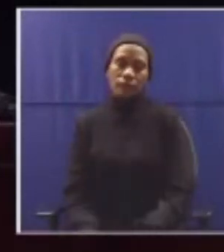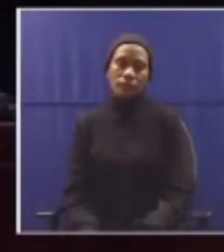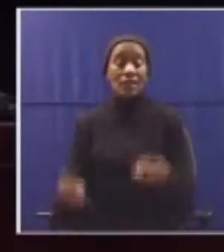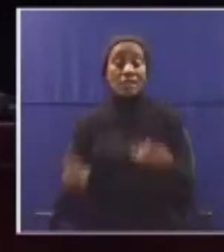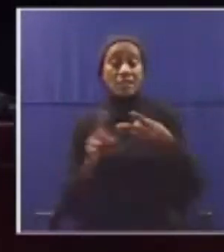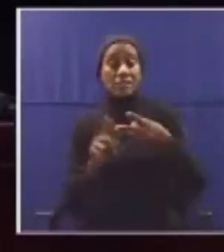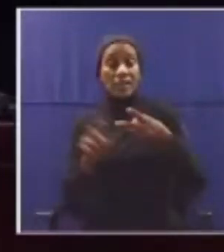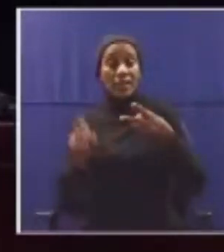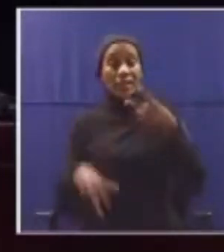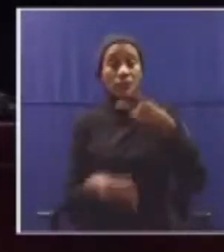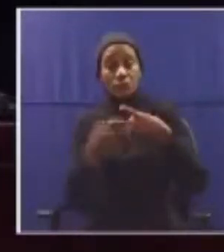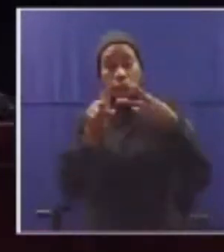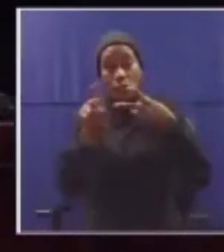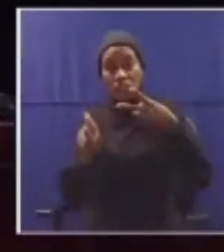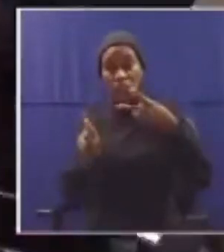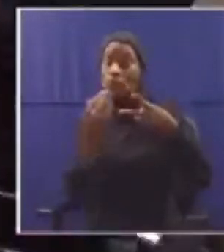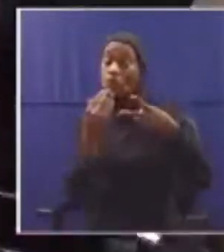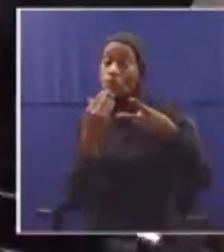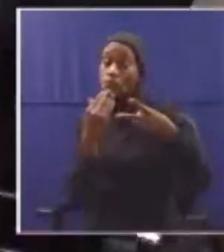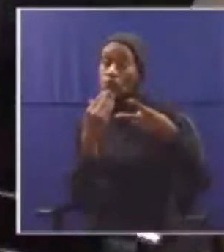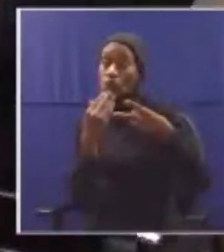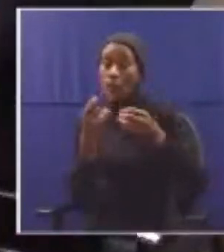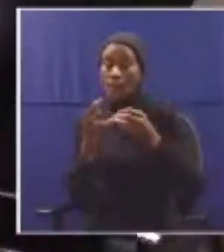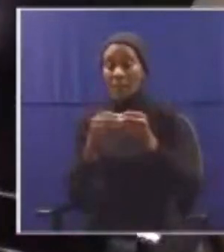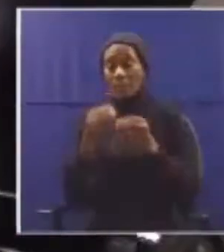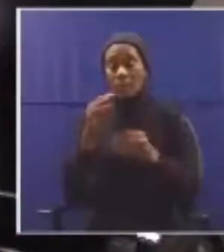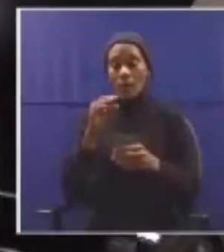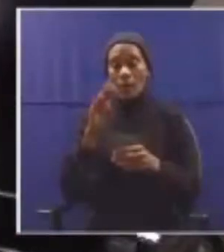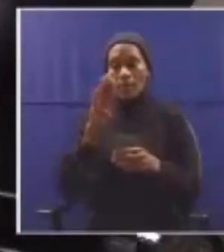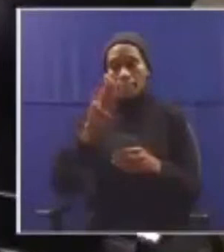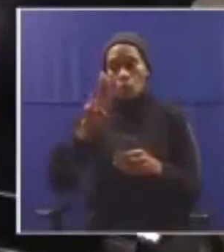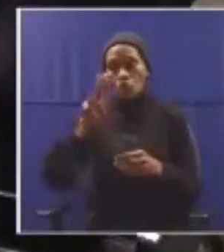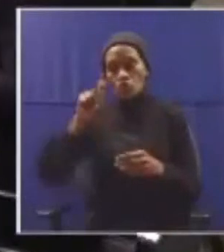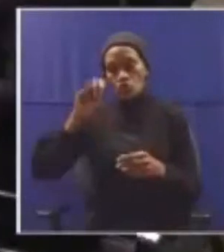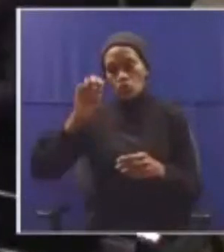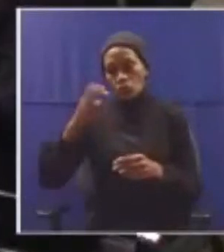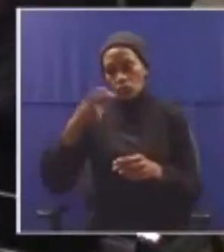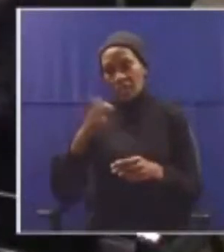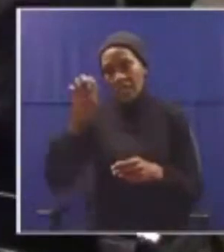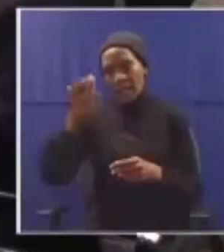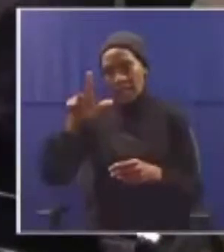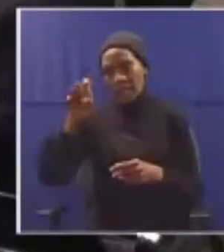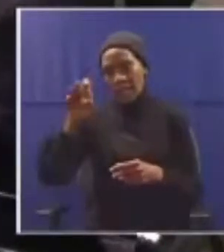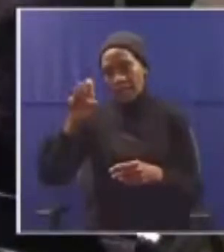second supplementary question will be asked by the Honorable Buthelezi.